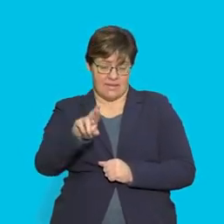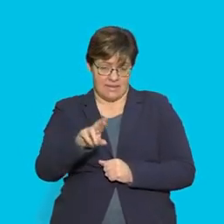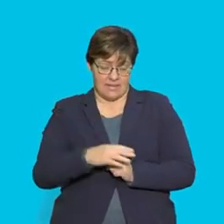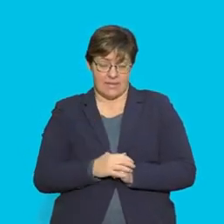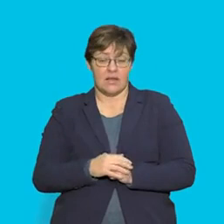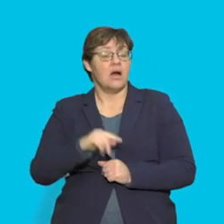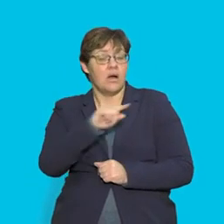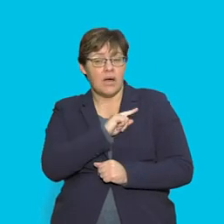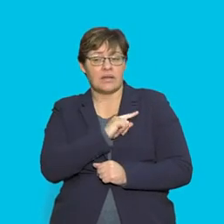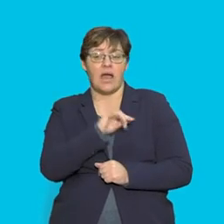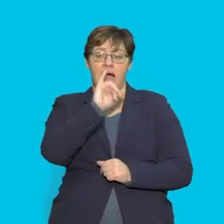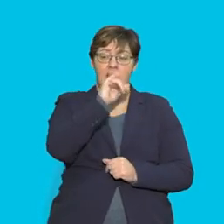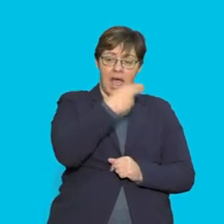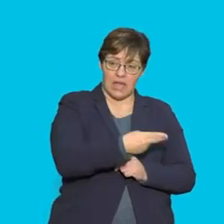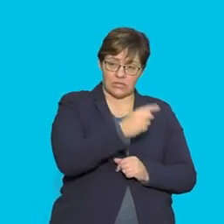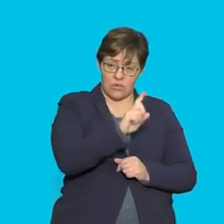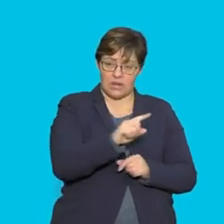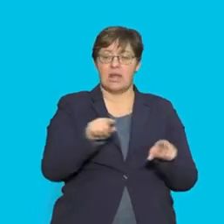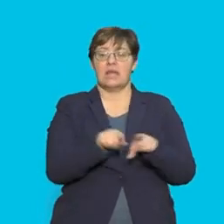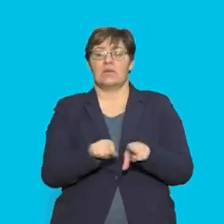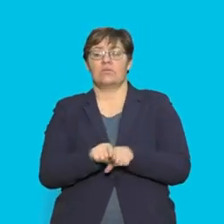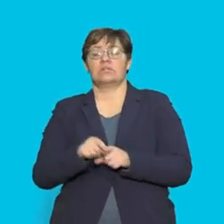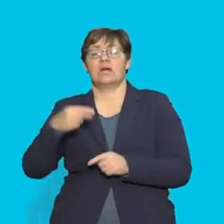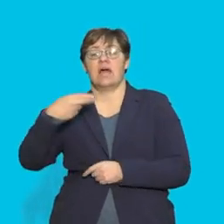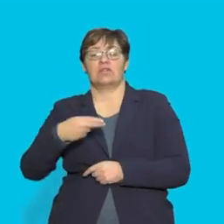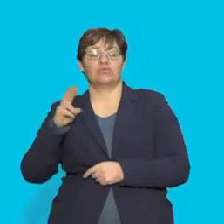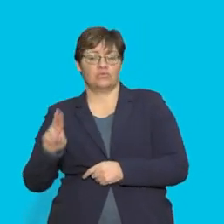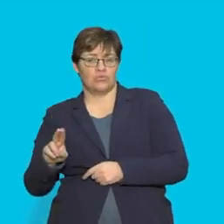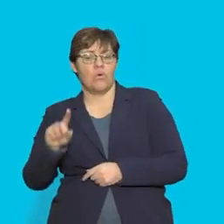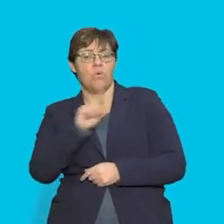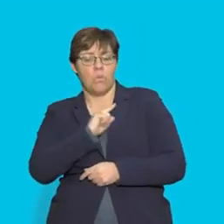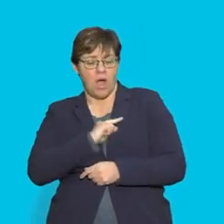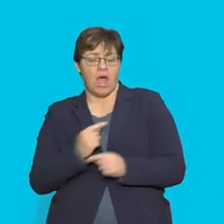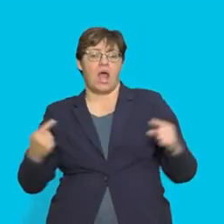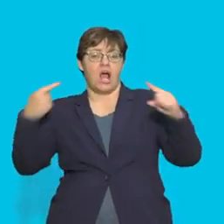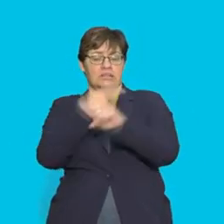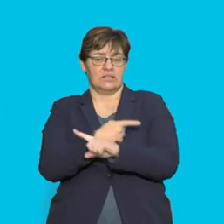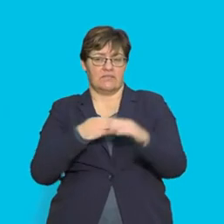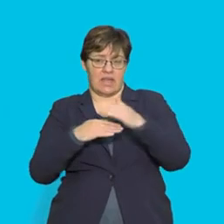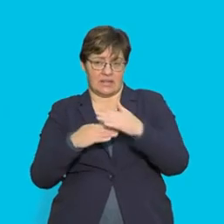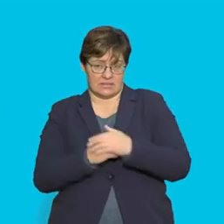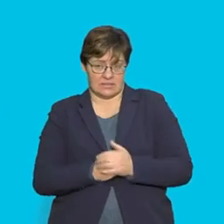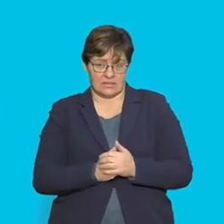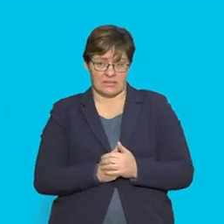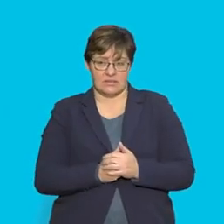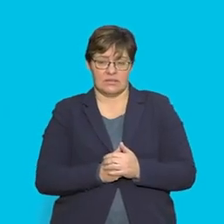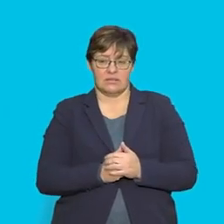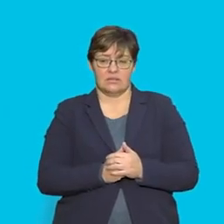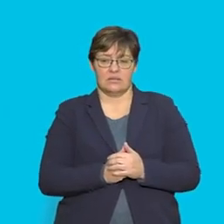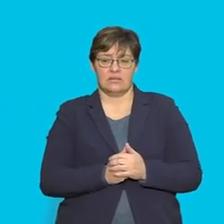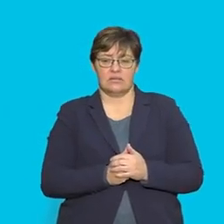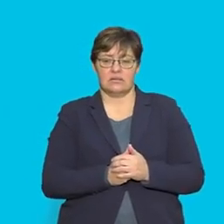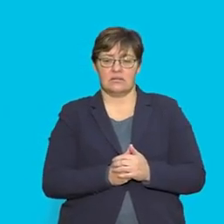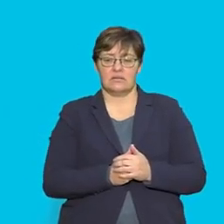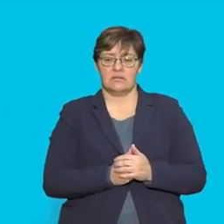result, I1 is also equal to those two because of alternate angles, right? And on the other side, I know